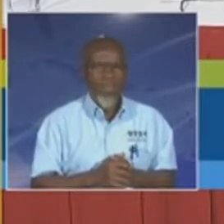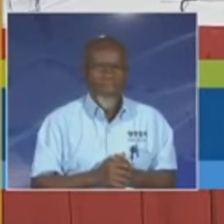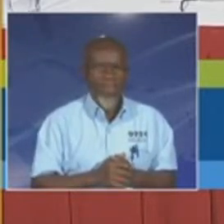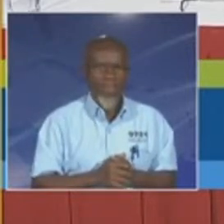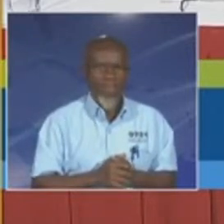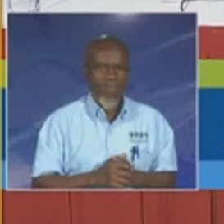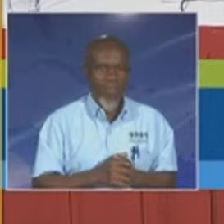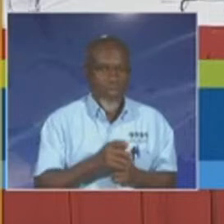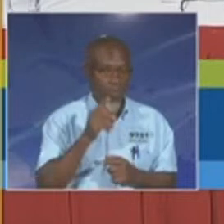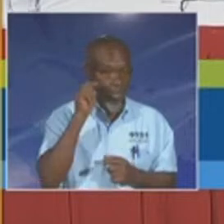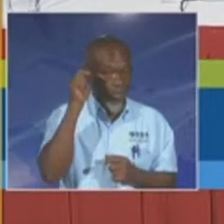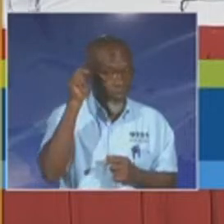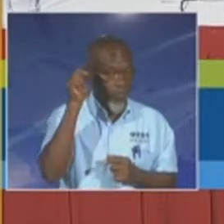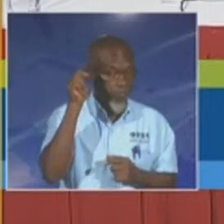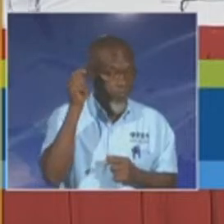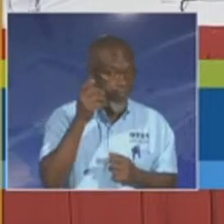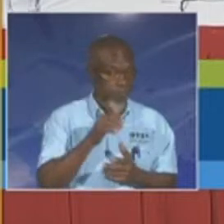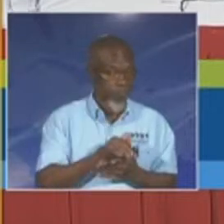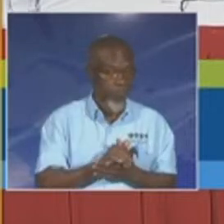Tobago?